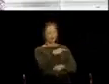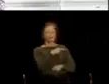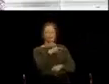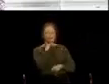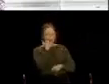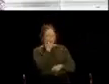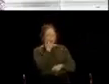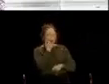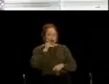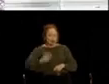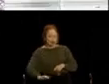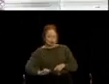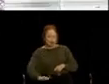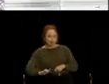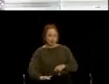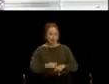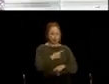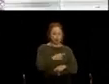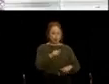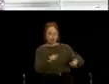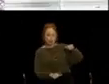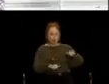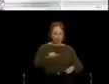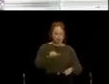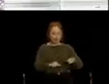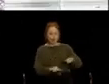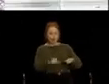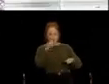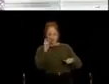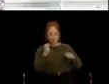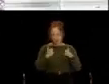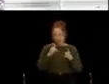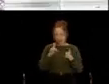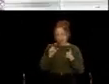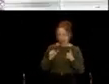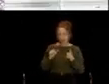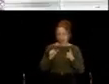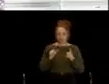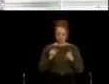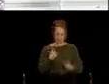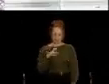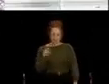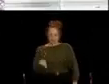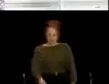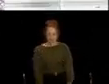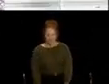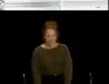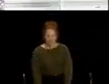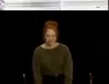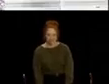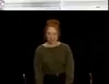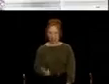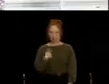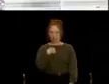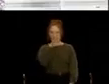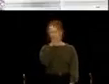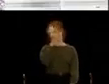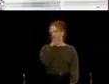a kid? Were you like unsure of yourself because of your disability? And I'm like, no, my mom couldn't get me to shut up. Teachers couldn't get me to